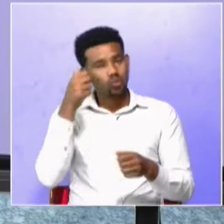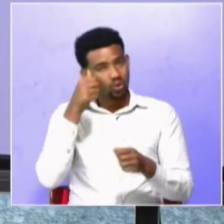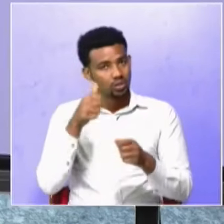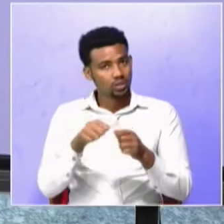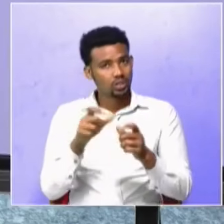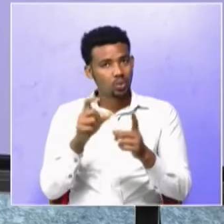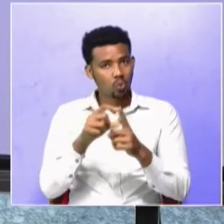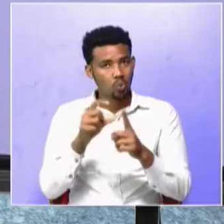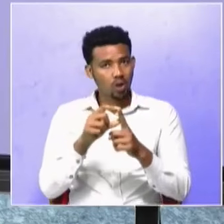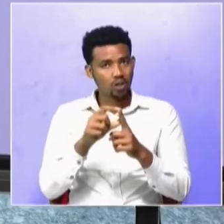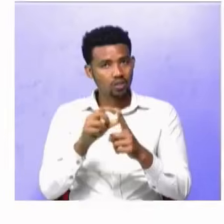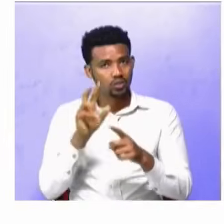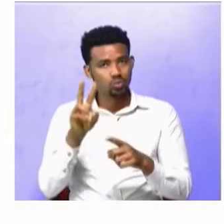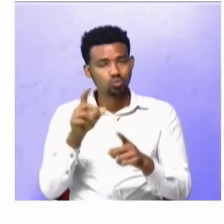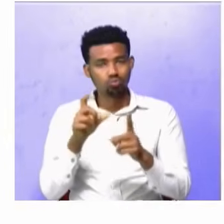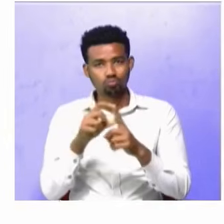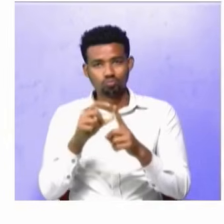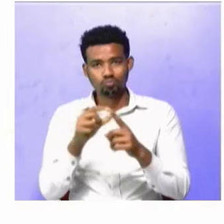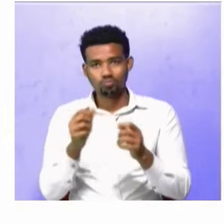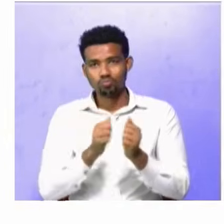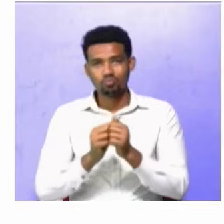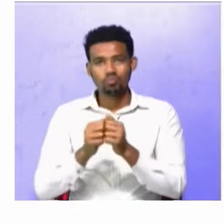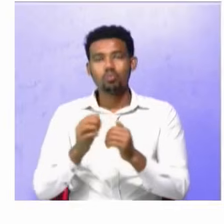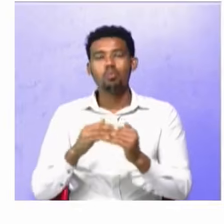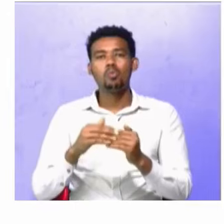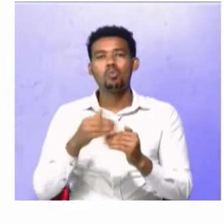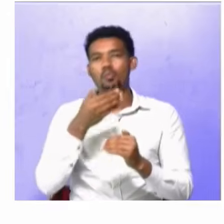word. So, more